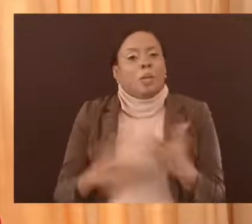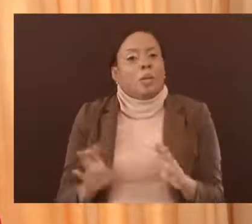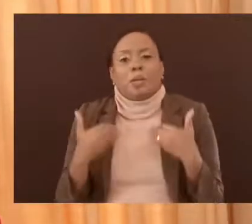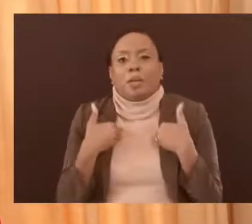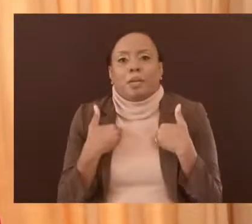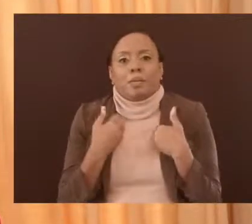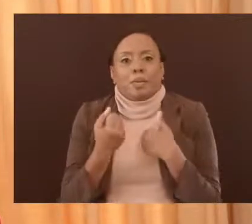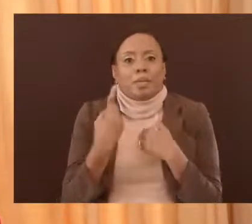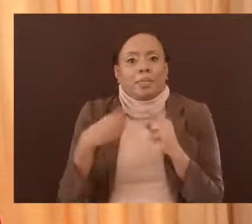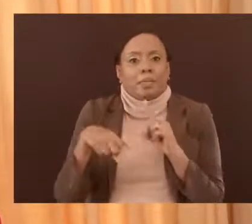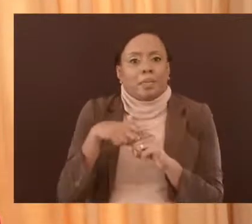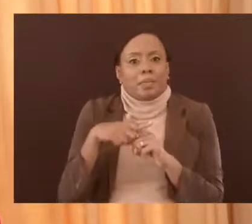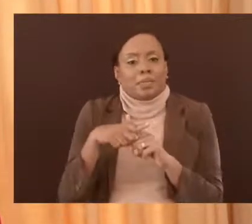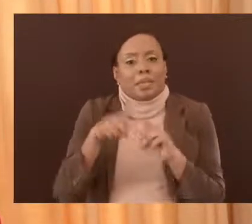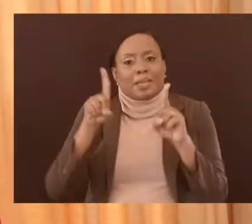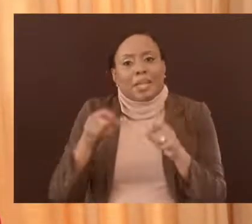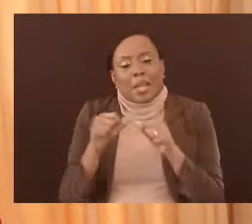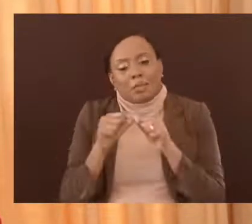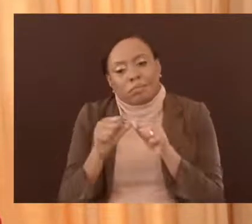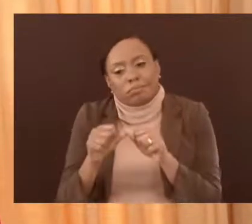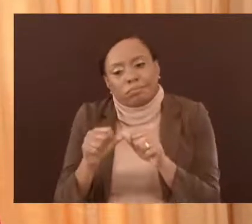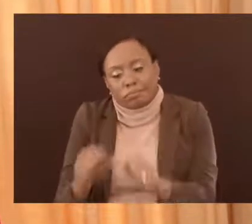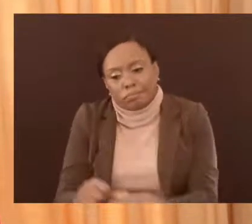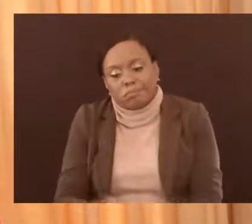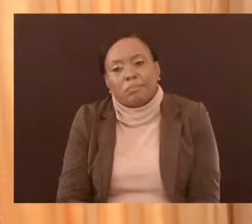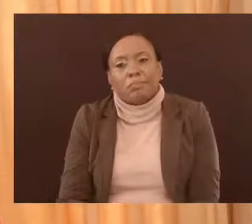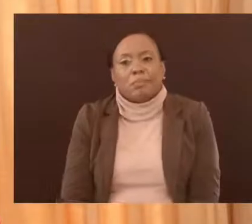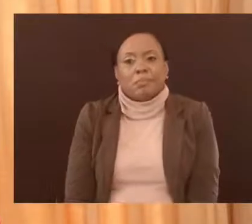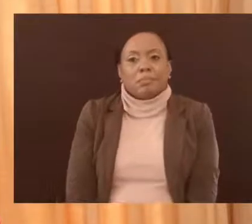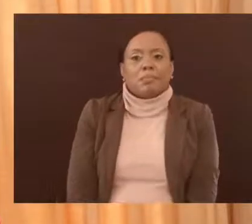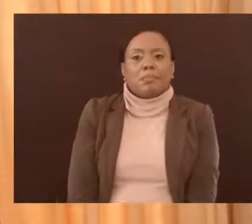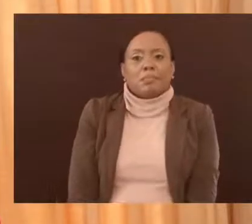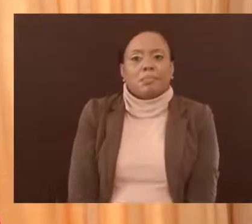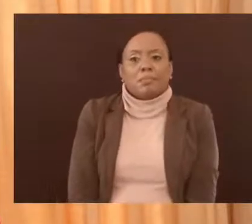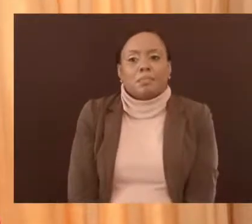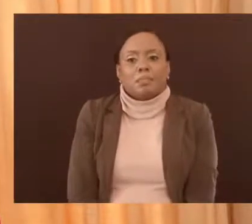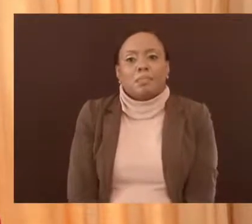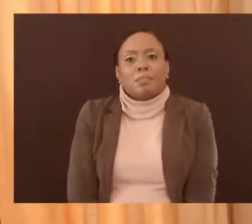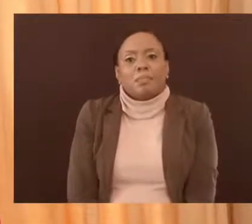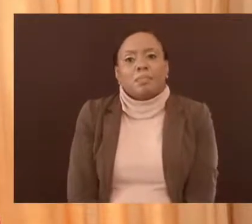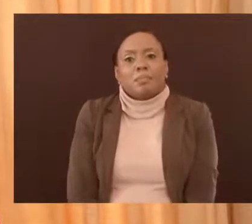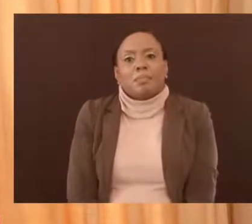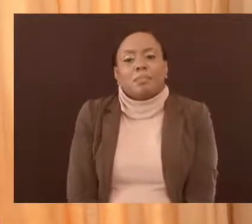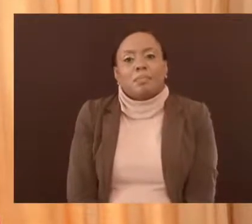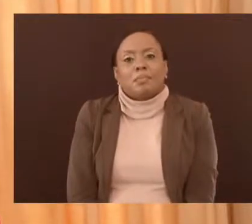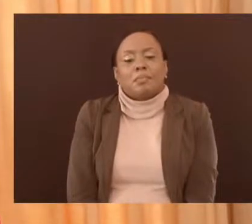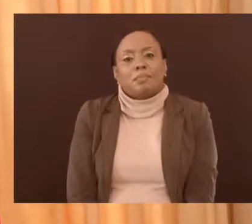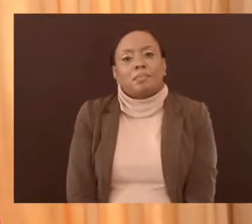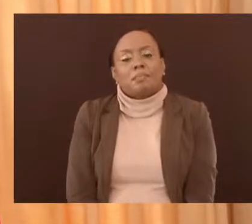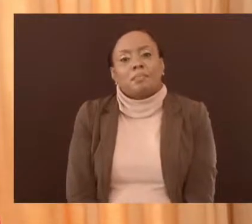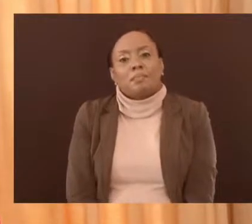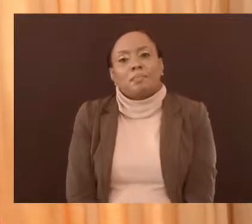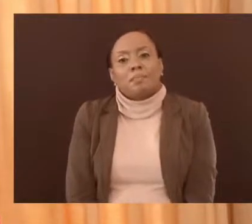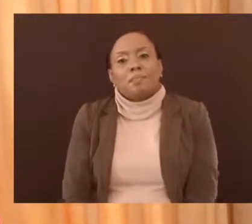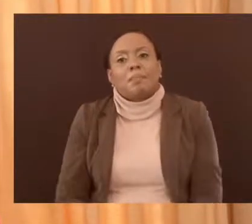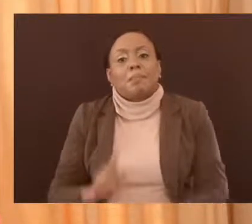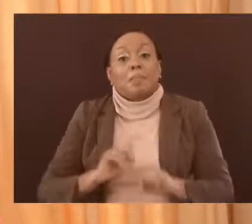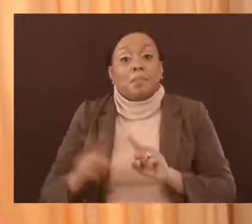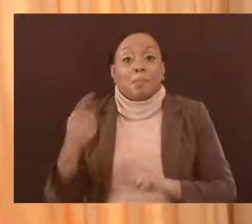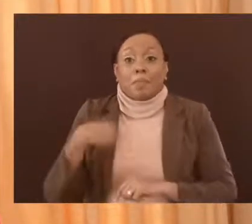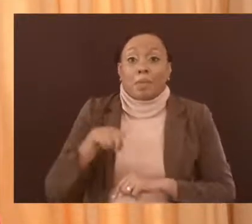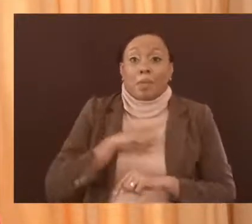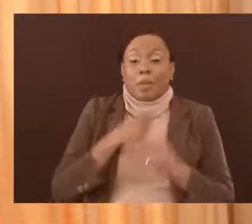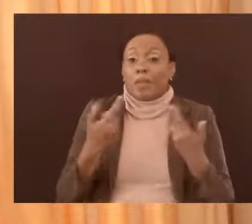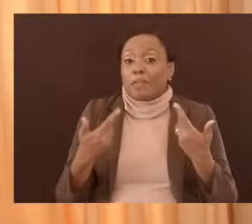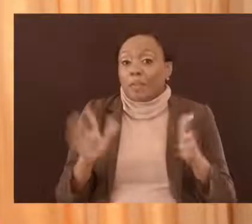entrance examination. That said, as it relates to the course of the next few months, let me just say that work has started